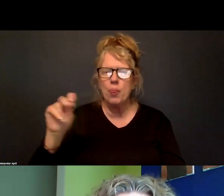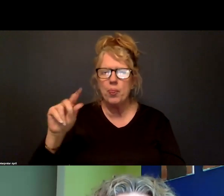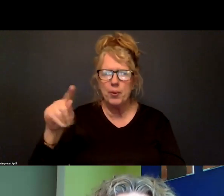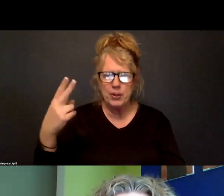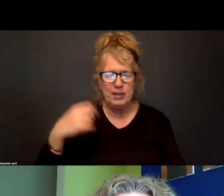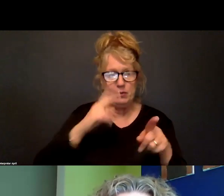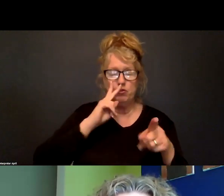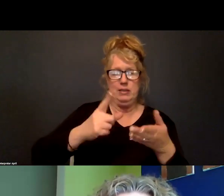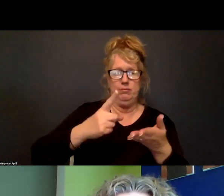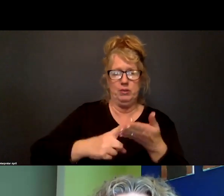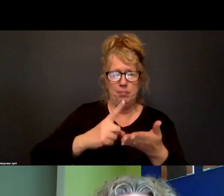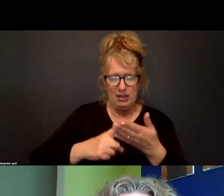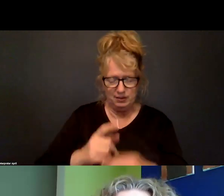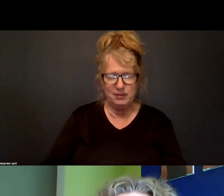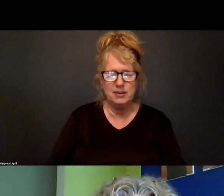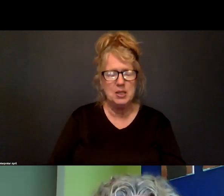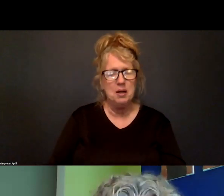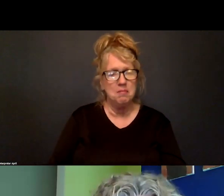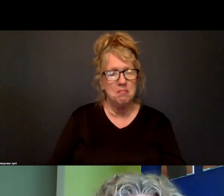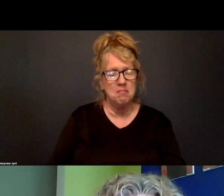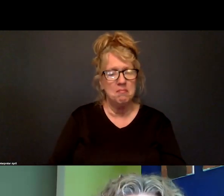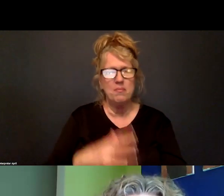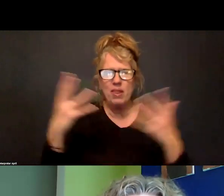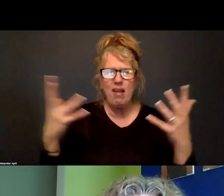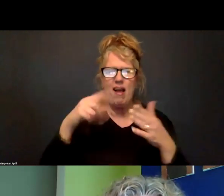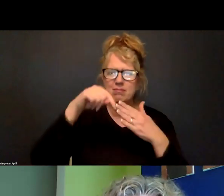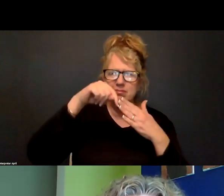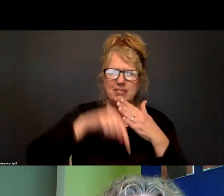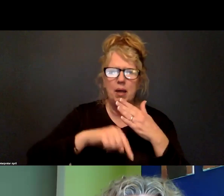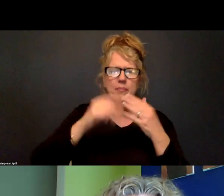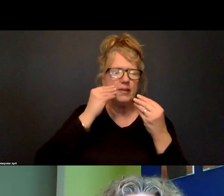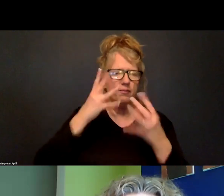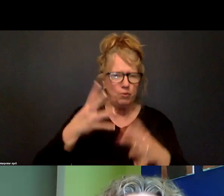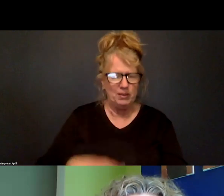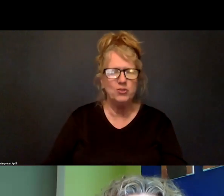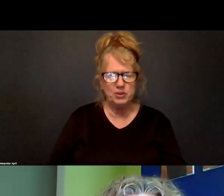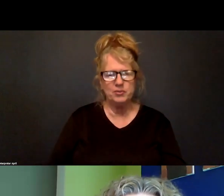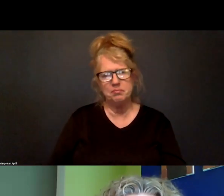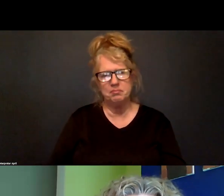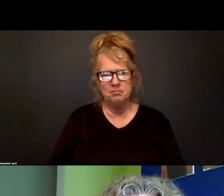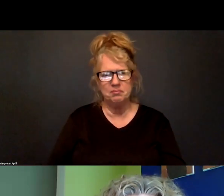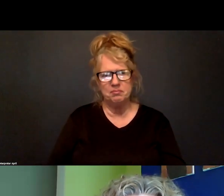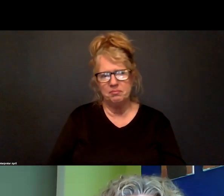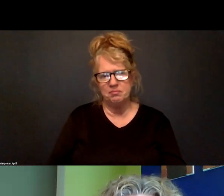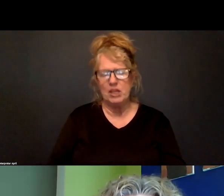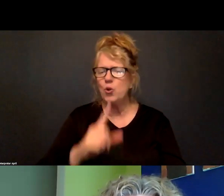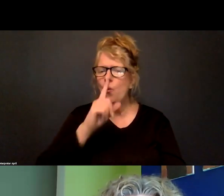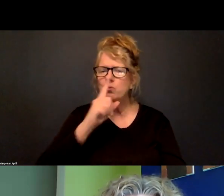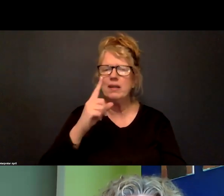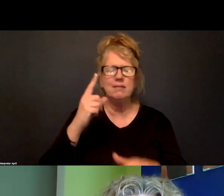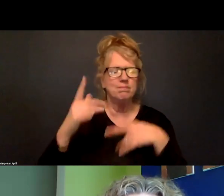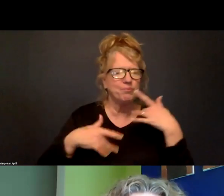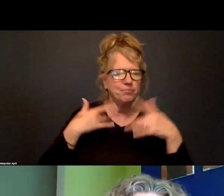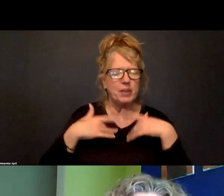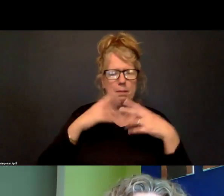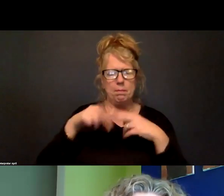these debates, they bring a lot of depth. And so we are just really excited about these